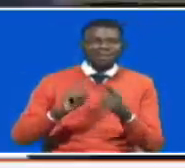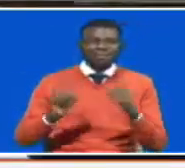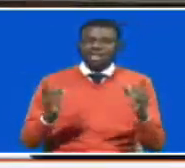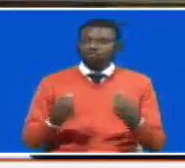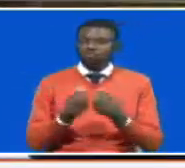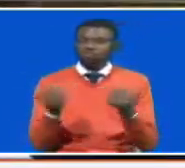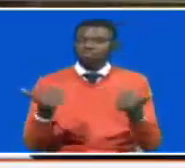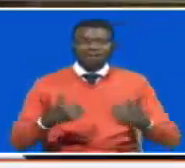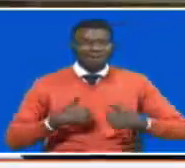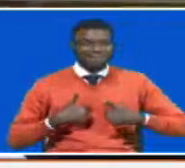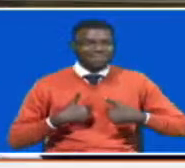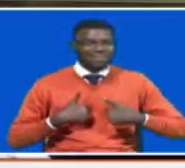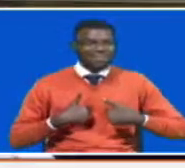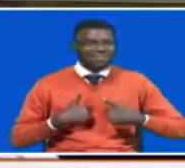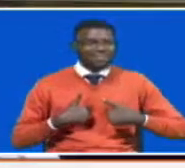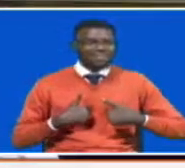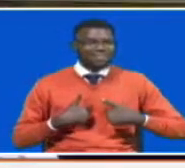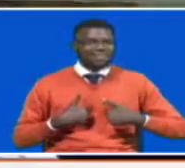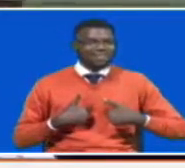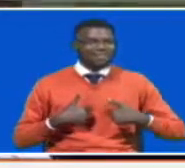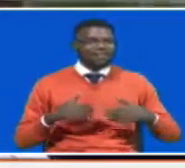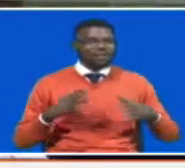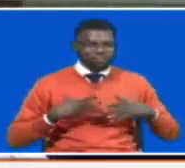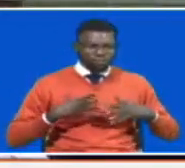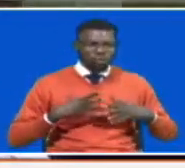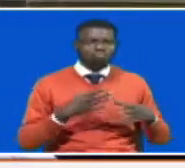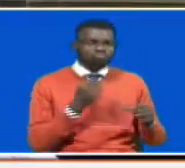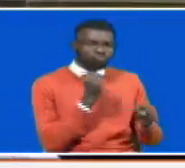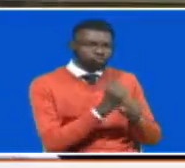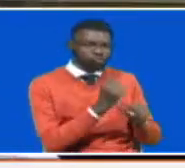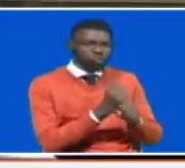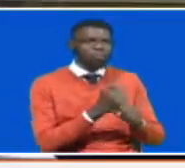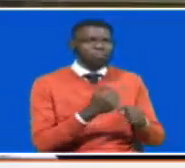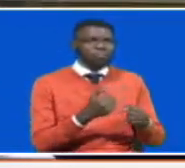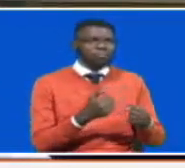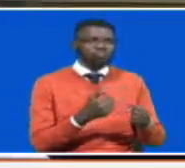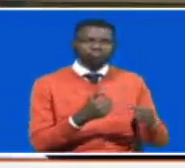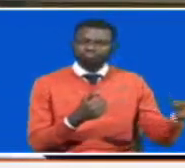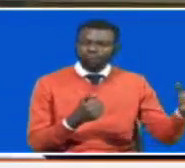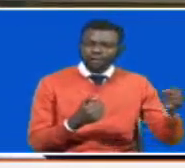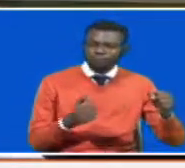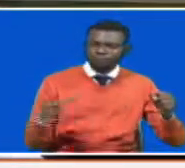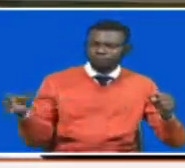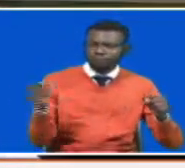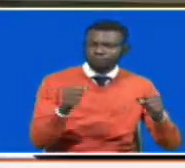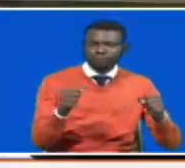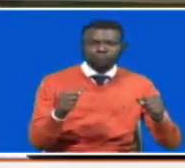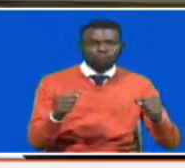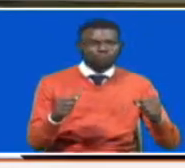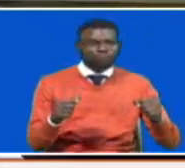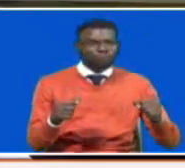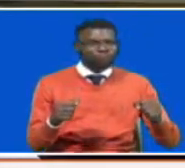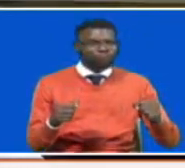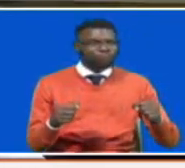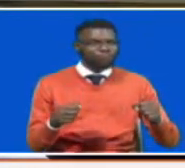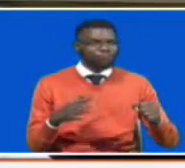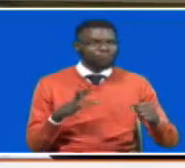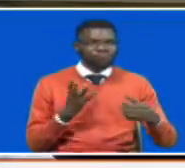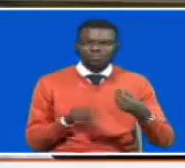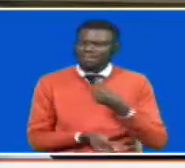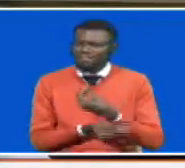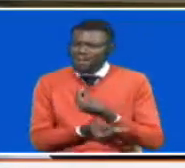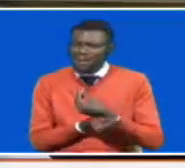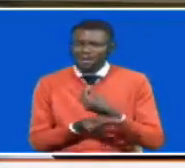challenge. Kama waajiri, wangekuwa at least awataki kuchua kitu kidogo kwa mtu mwenye at least anatafuta kazi, ingekuwa at